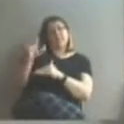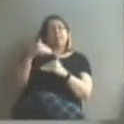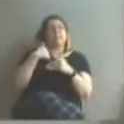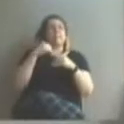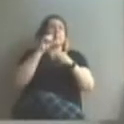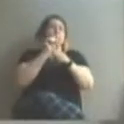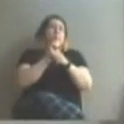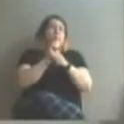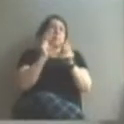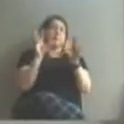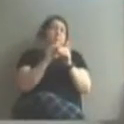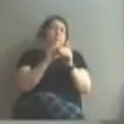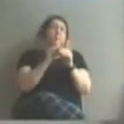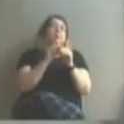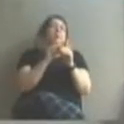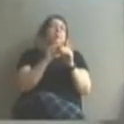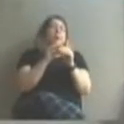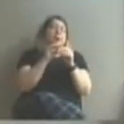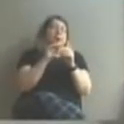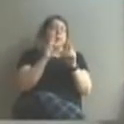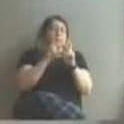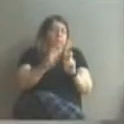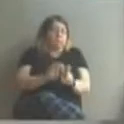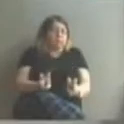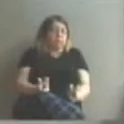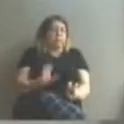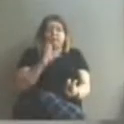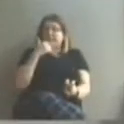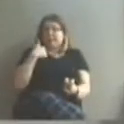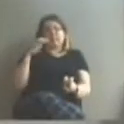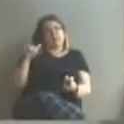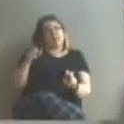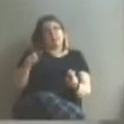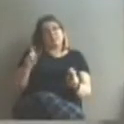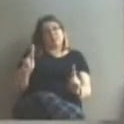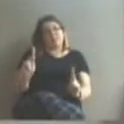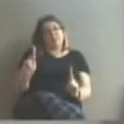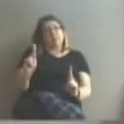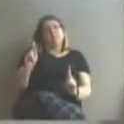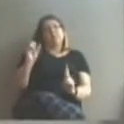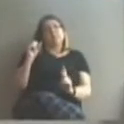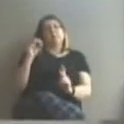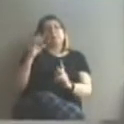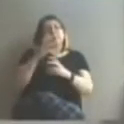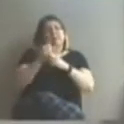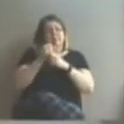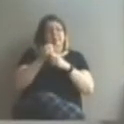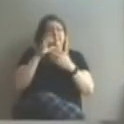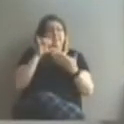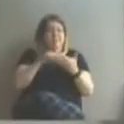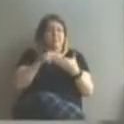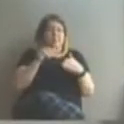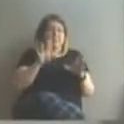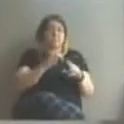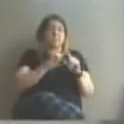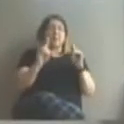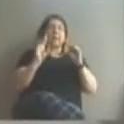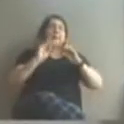session where we go through these. So we did not have that opportunity, so we received it this way. But